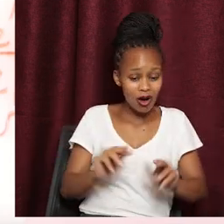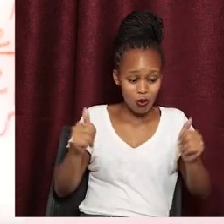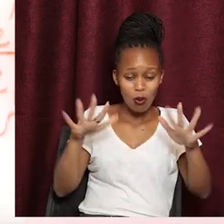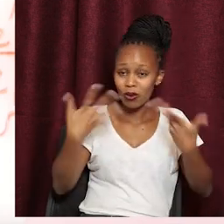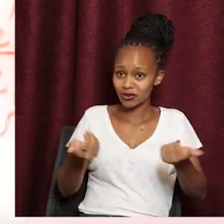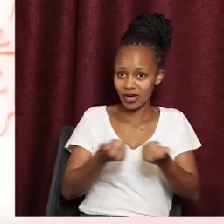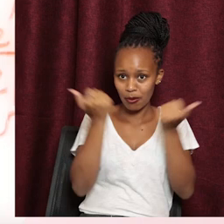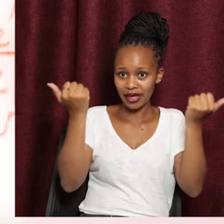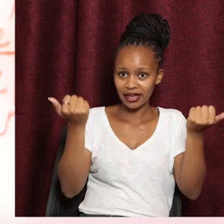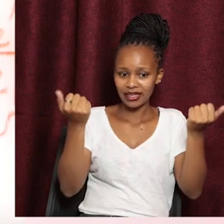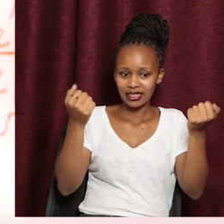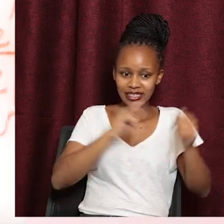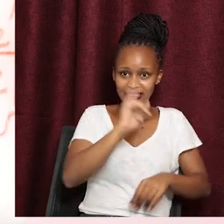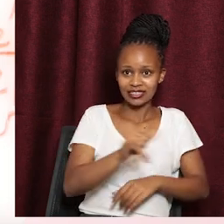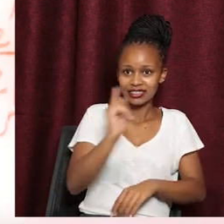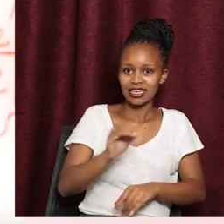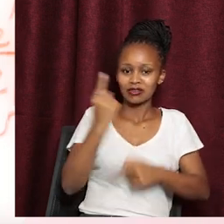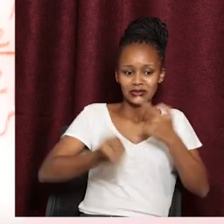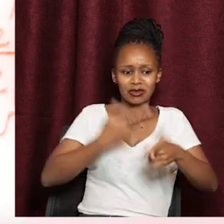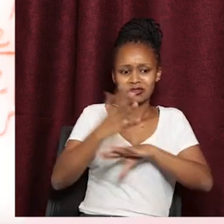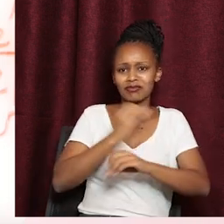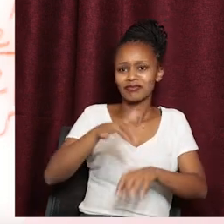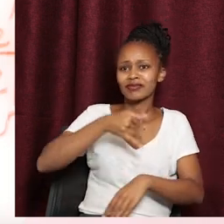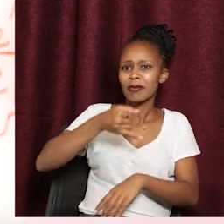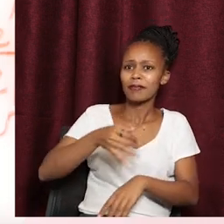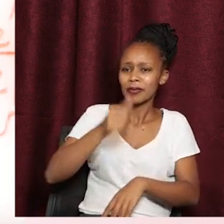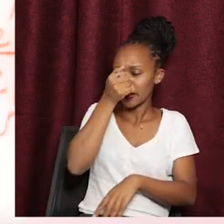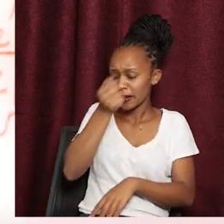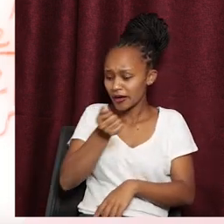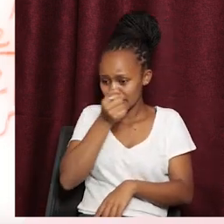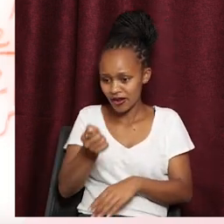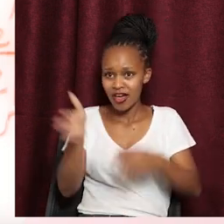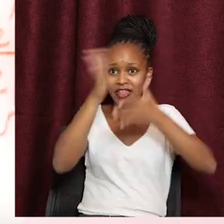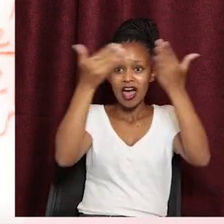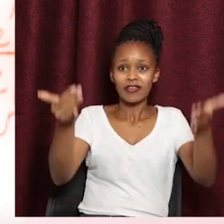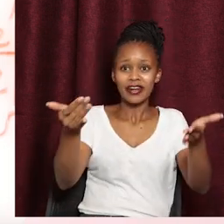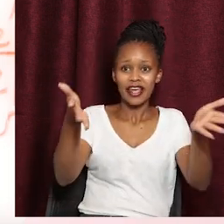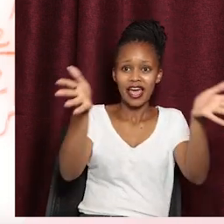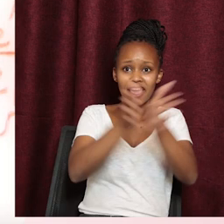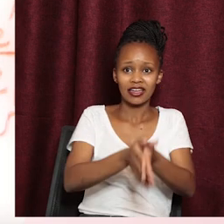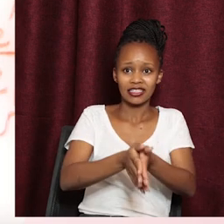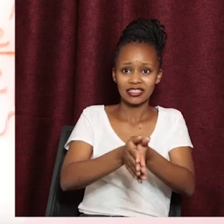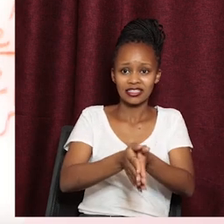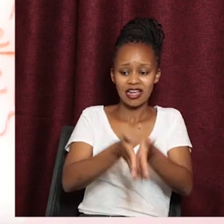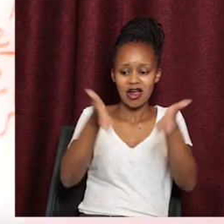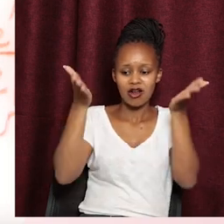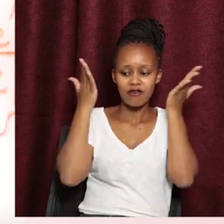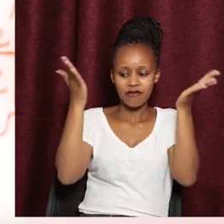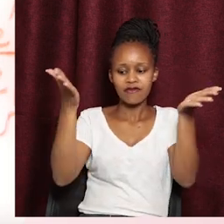just cannot continue ignoring the heavenly and eternal